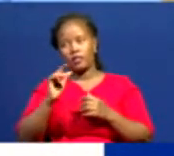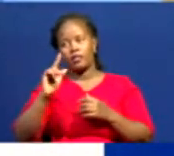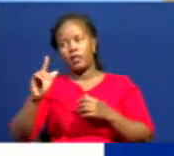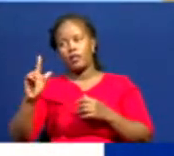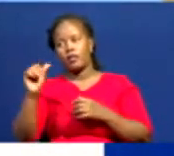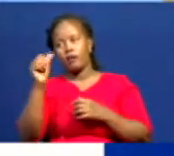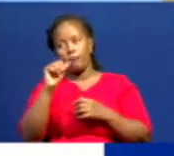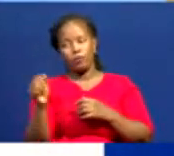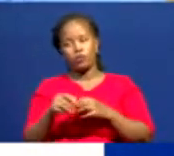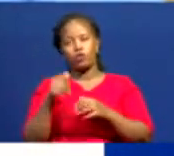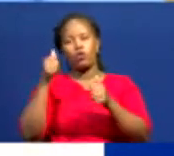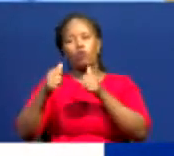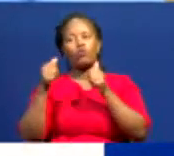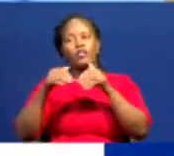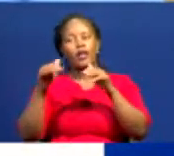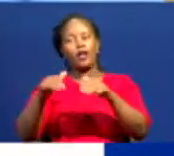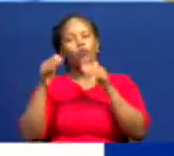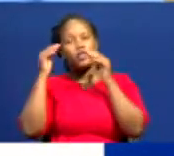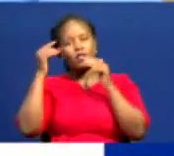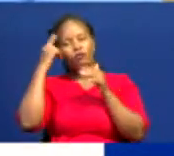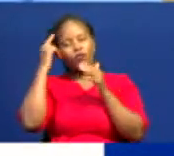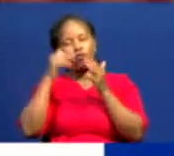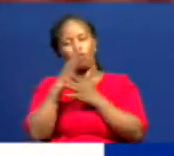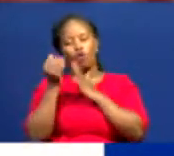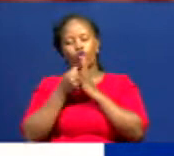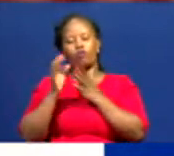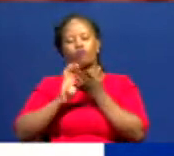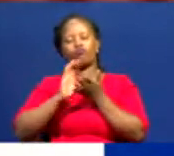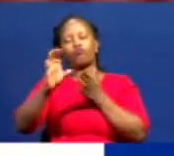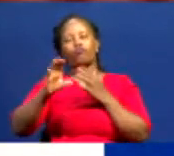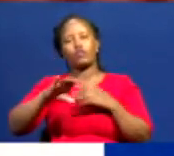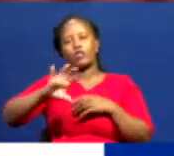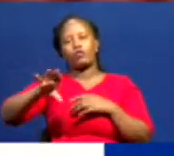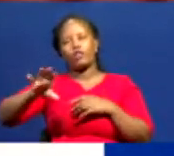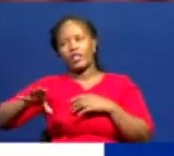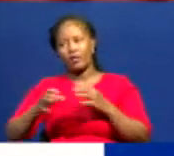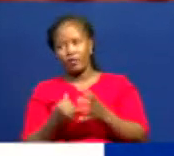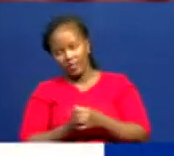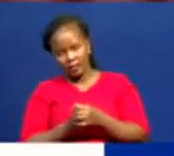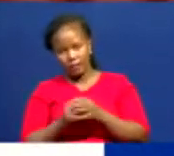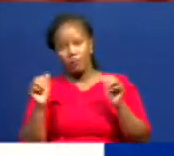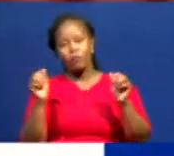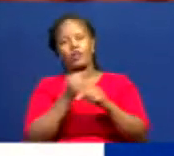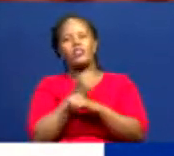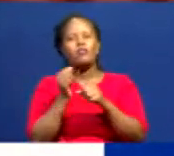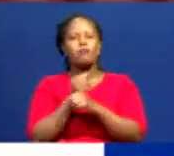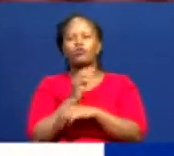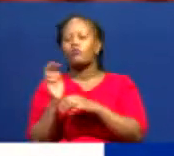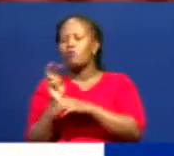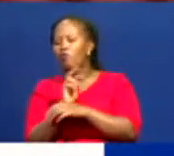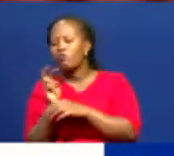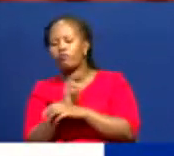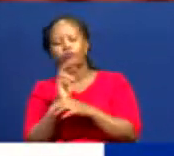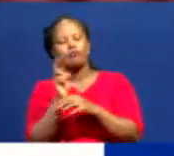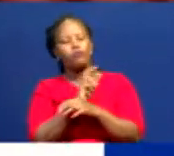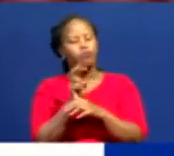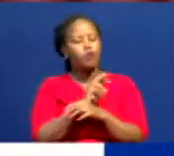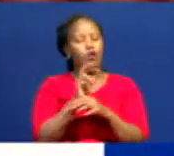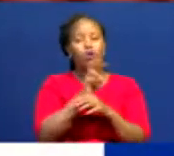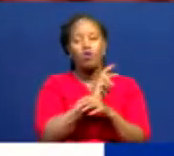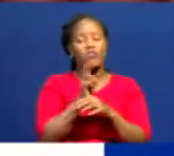for the financial autonomy of county assemblies. You cannot oversight someone who